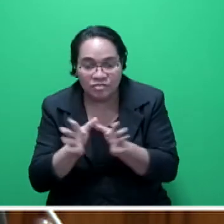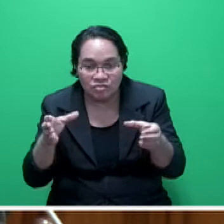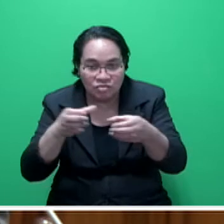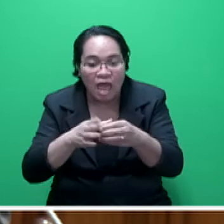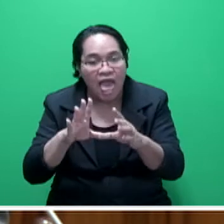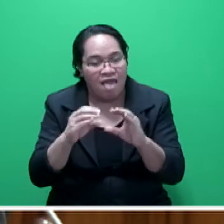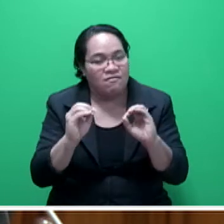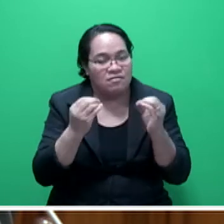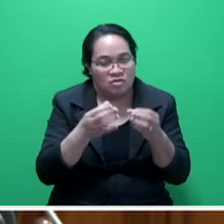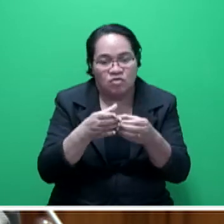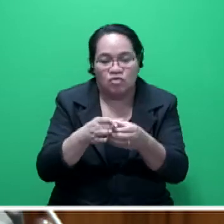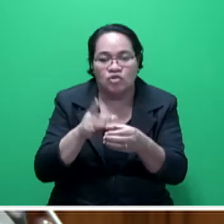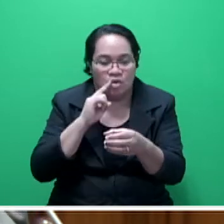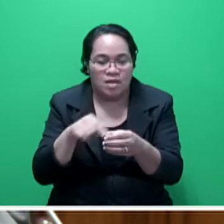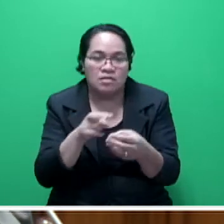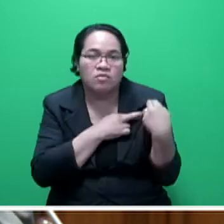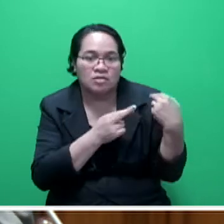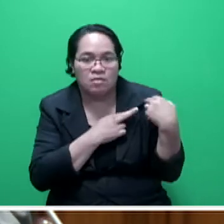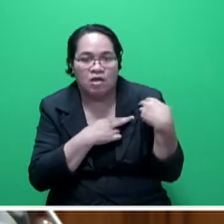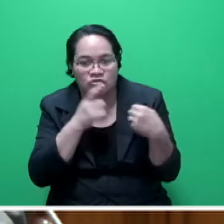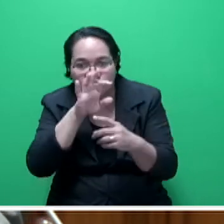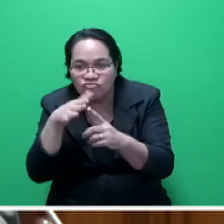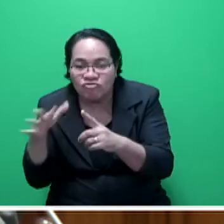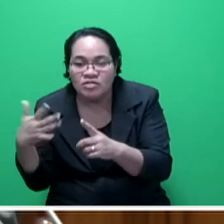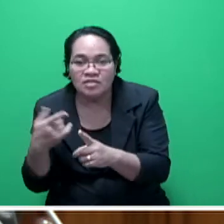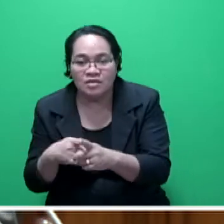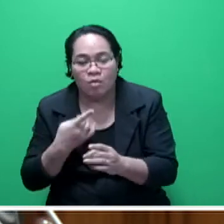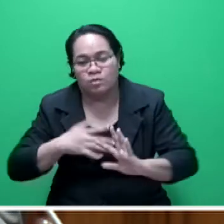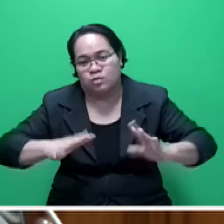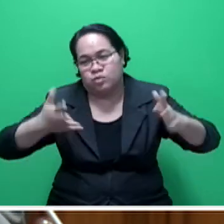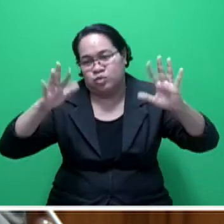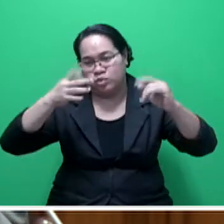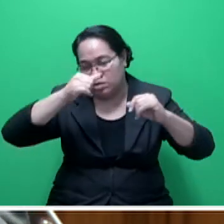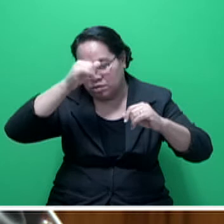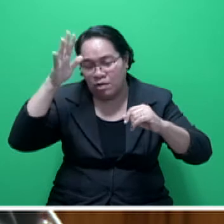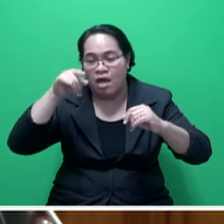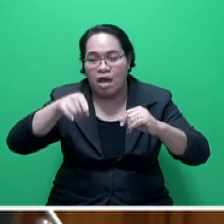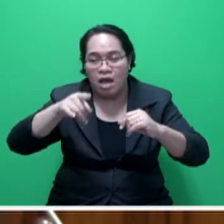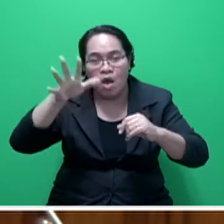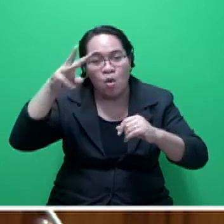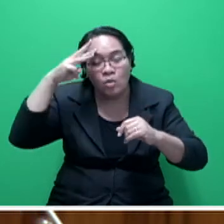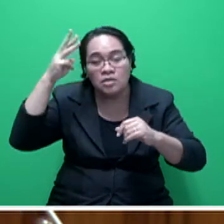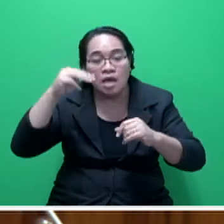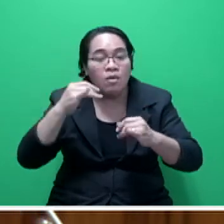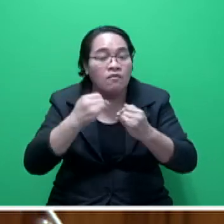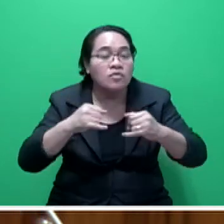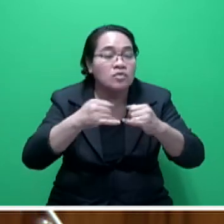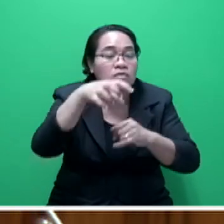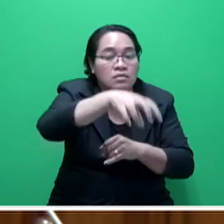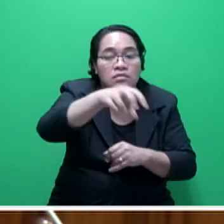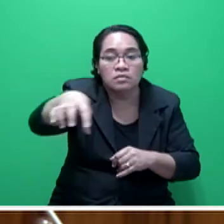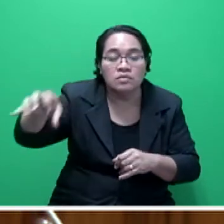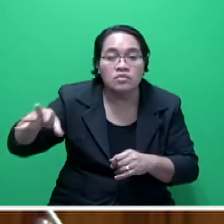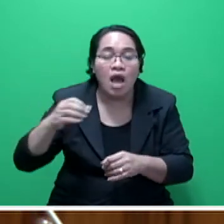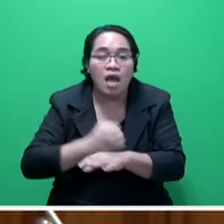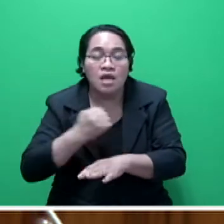who facilitate the necessary clearances. I would like to applaud the vigilance of our Turani corals within the maritime areas who have been calling to find